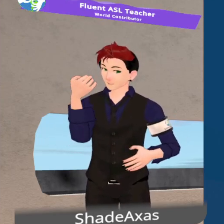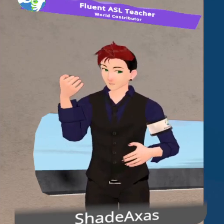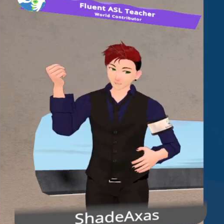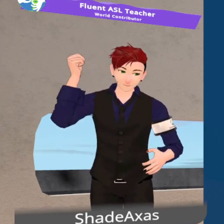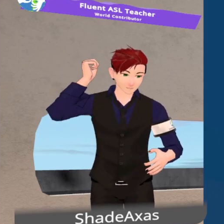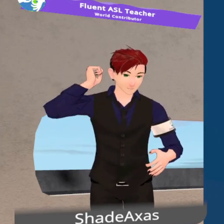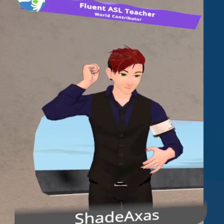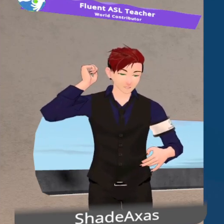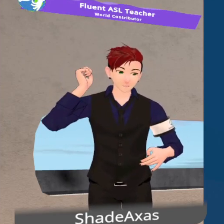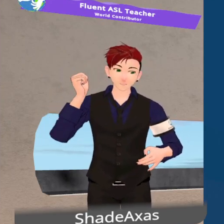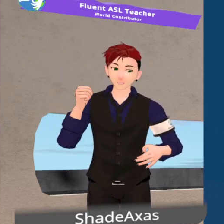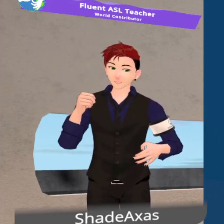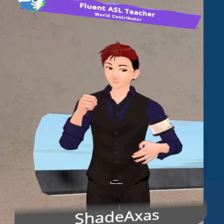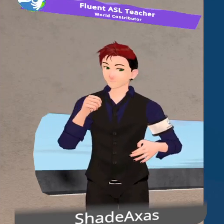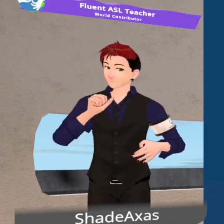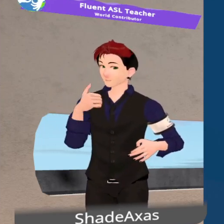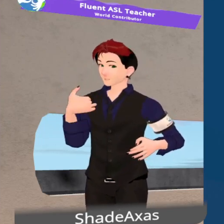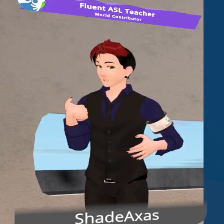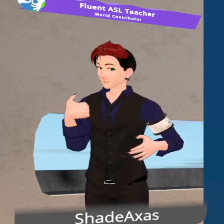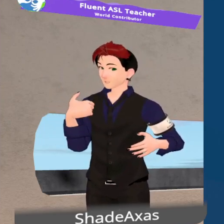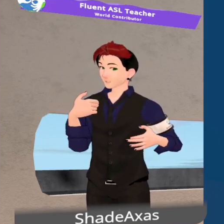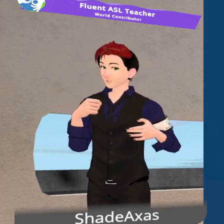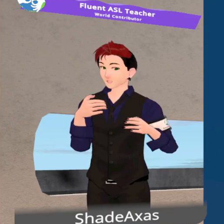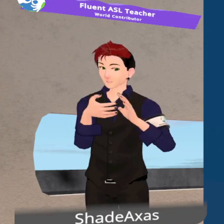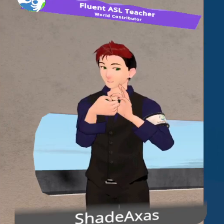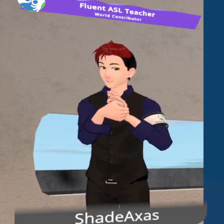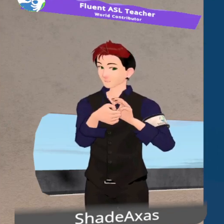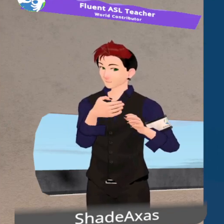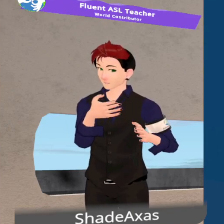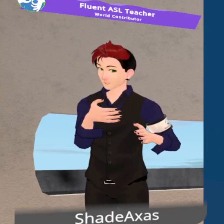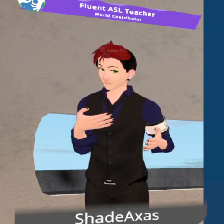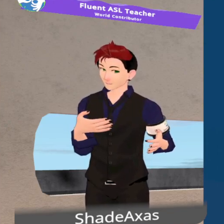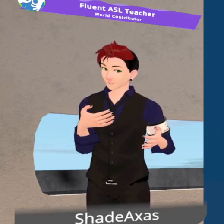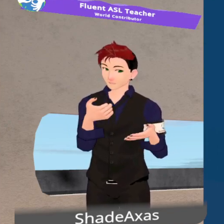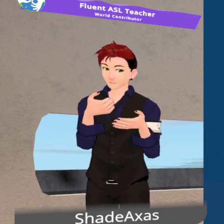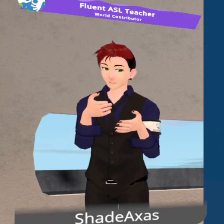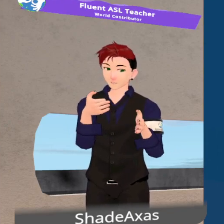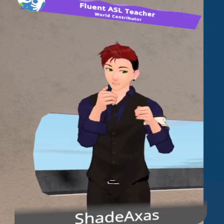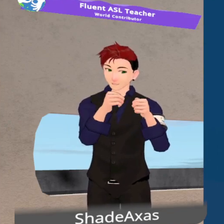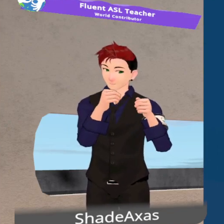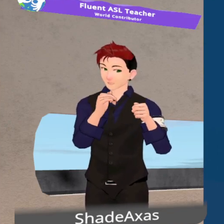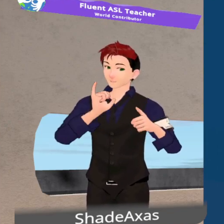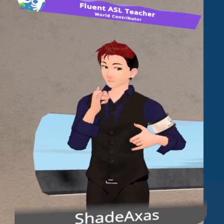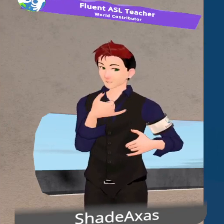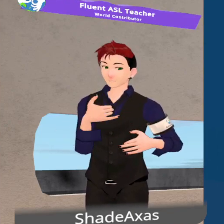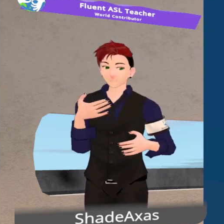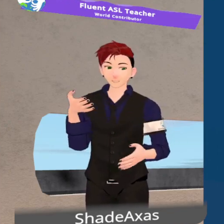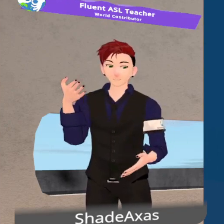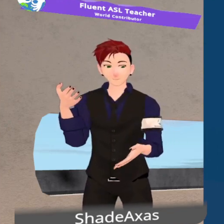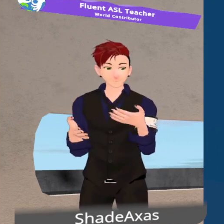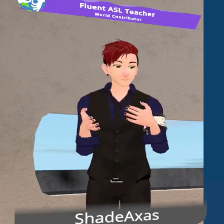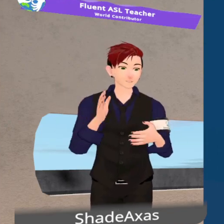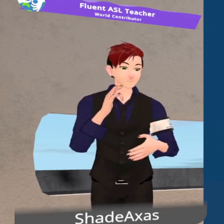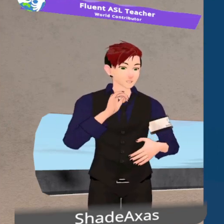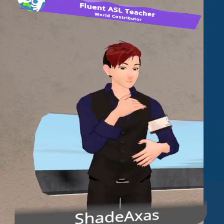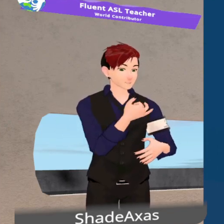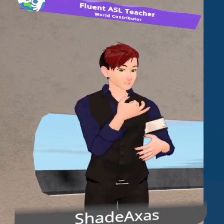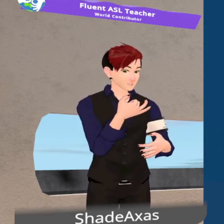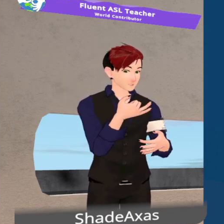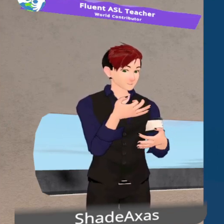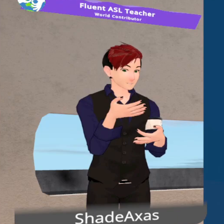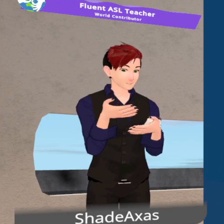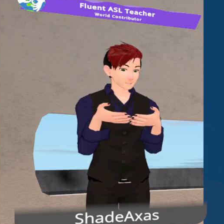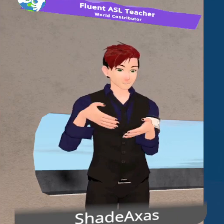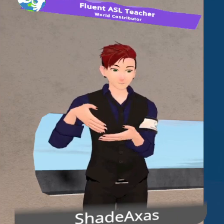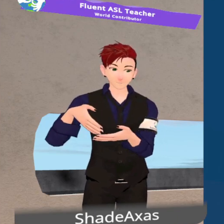sure that you have that in the back of your mind, that if you don't have a fluent member there to help correct mistakes, you might be